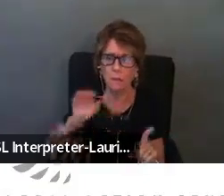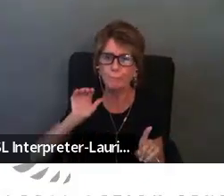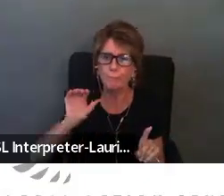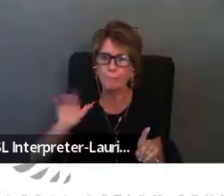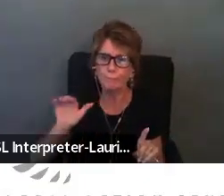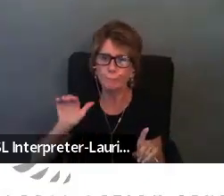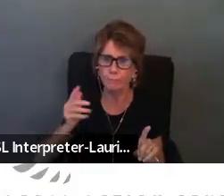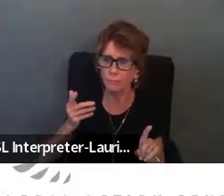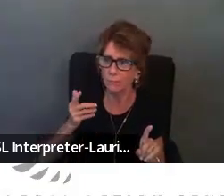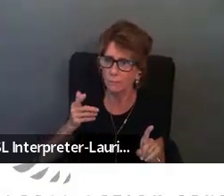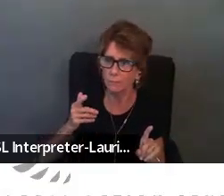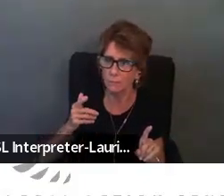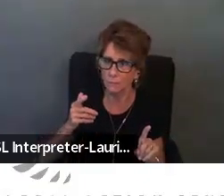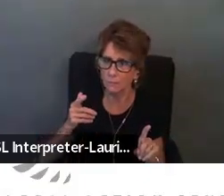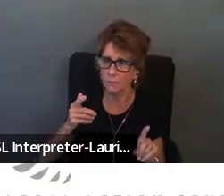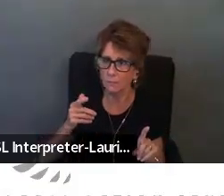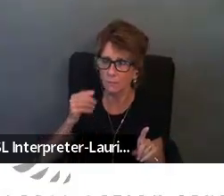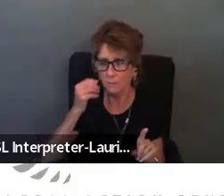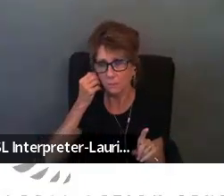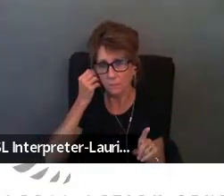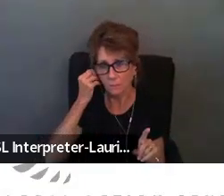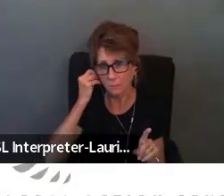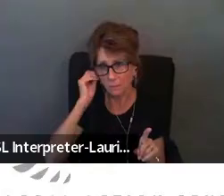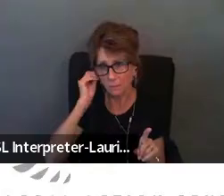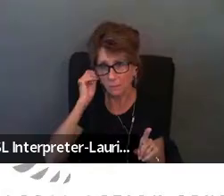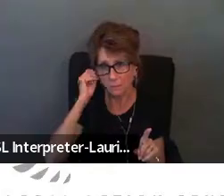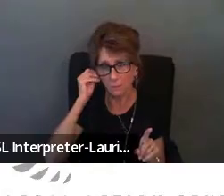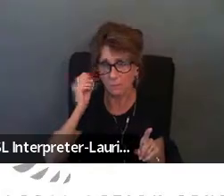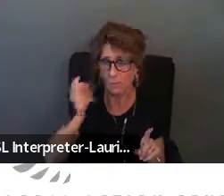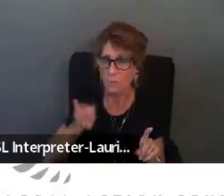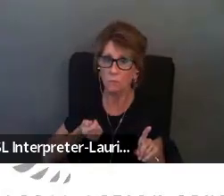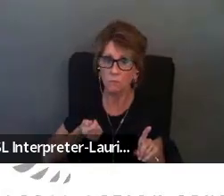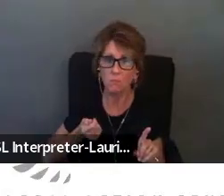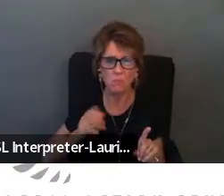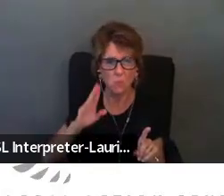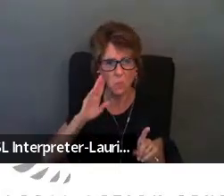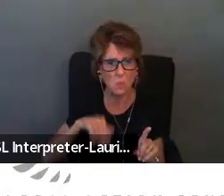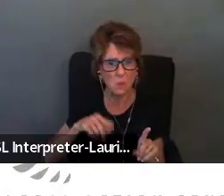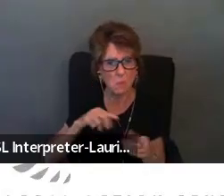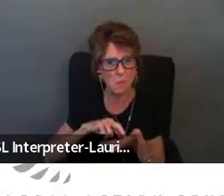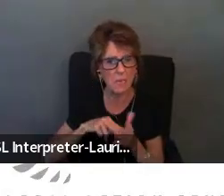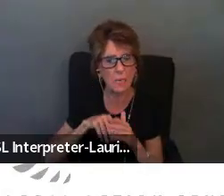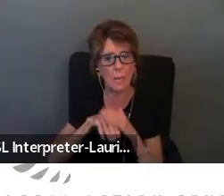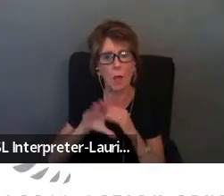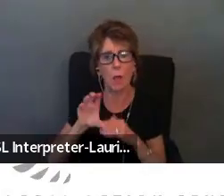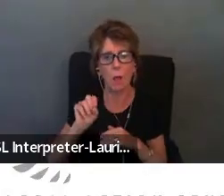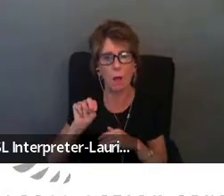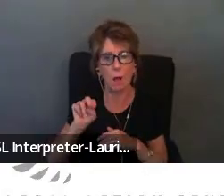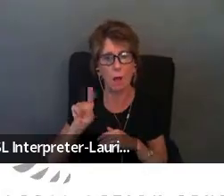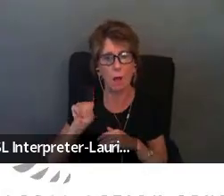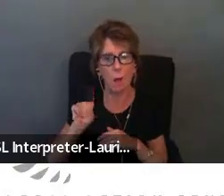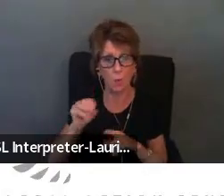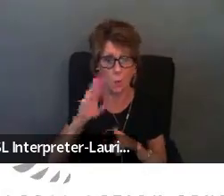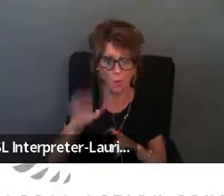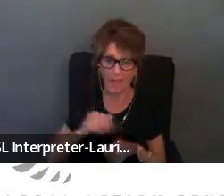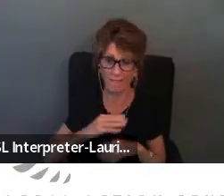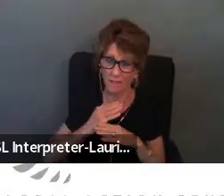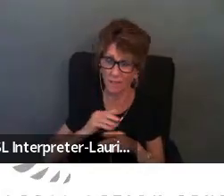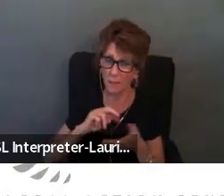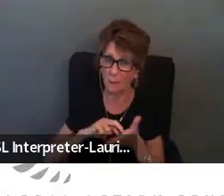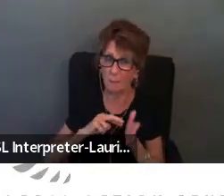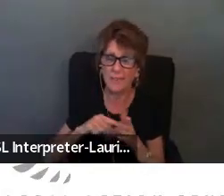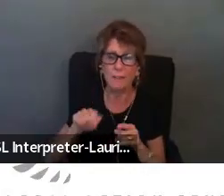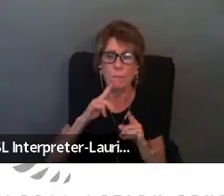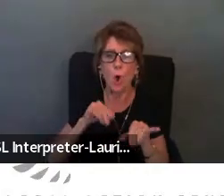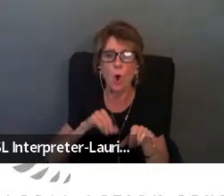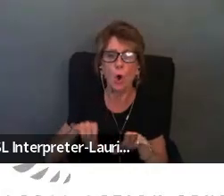not uncommon for you to be in condo buildings and, those common areas where there are restrictions on having pets in those areas or